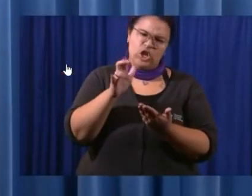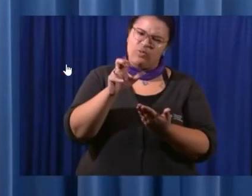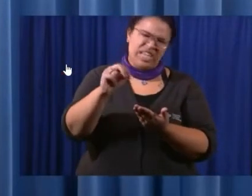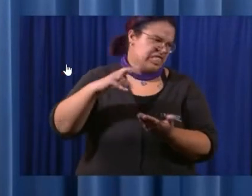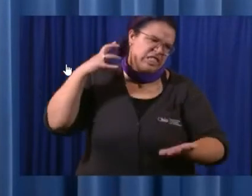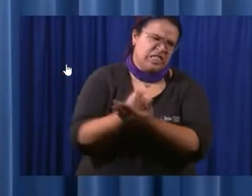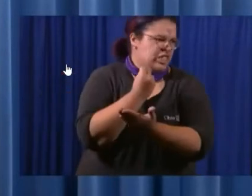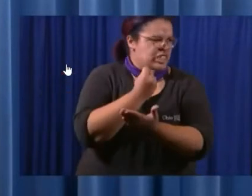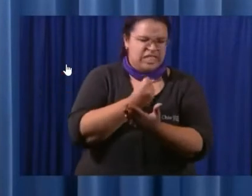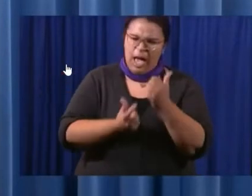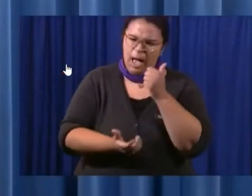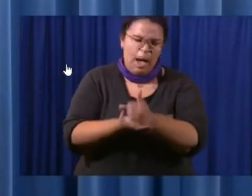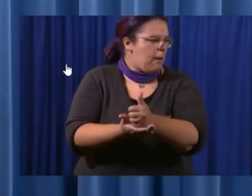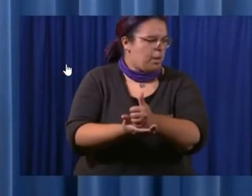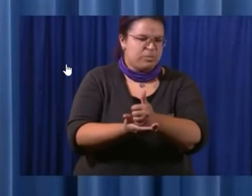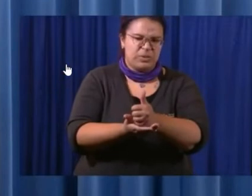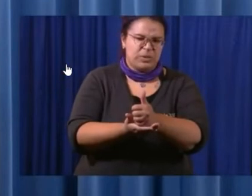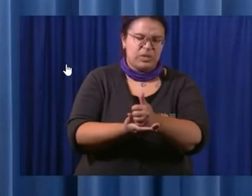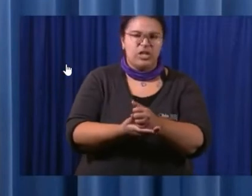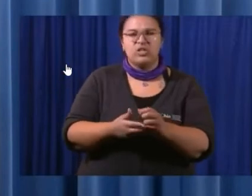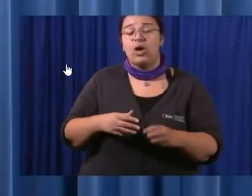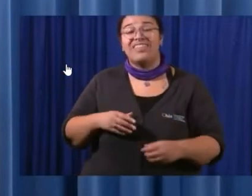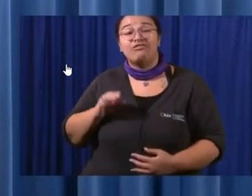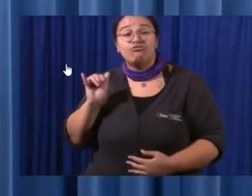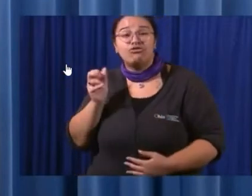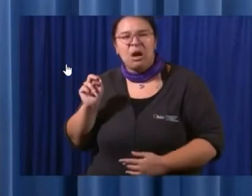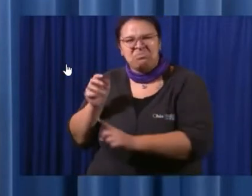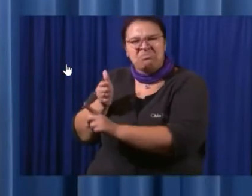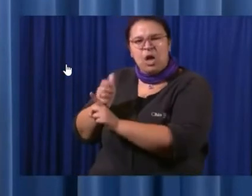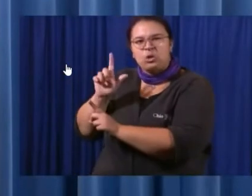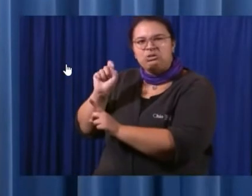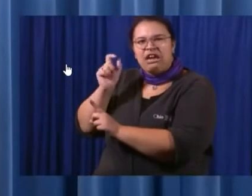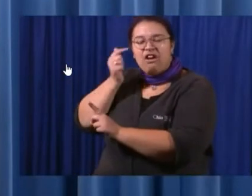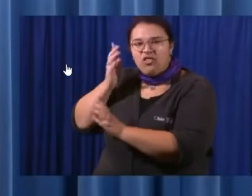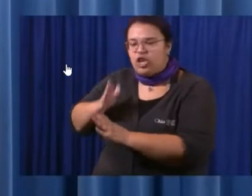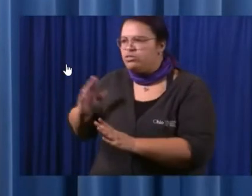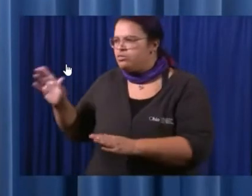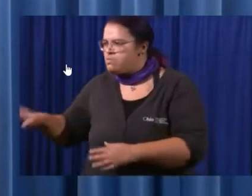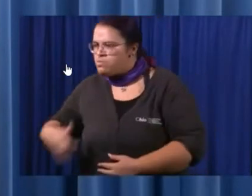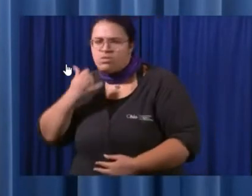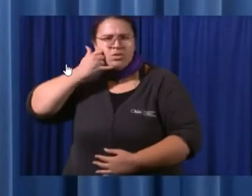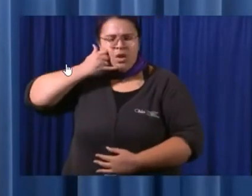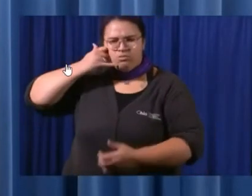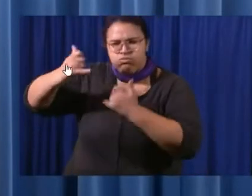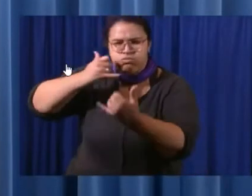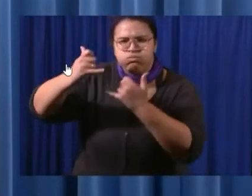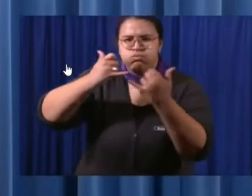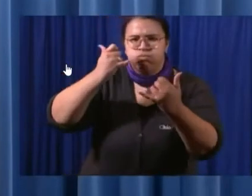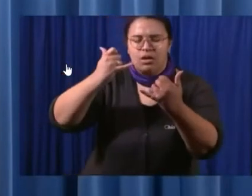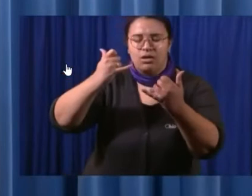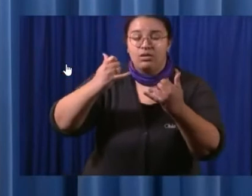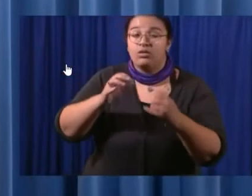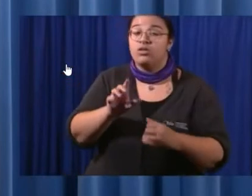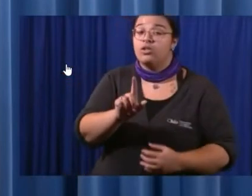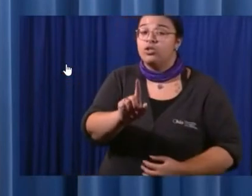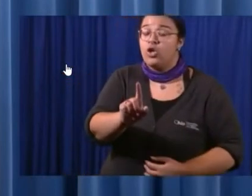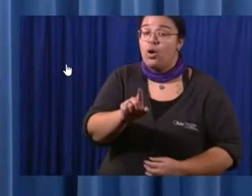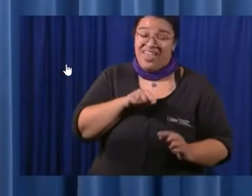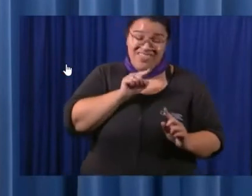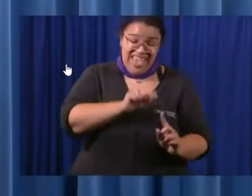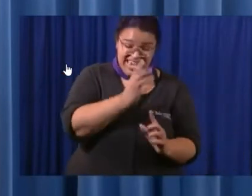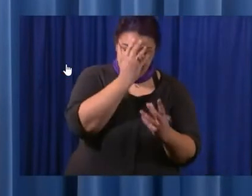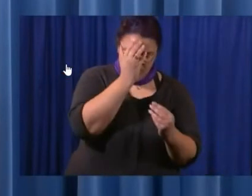the phone. Others did. And so it informs us not just to put orders on where we restrict something. It informs